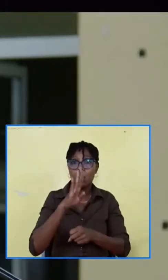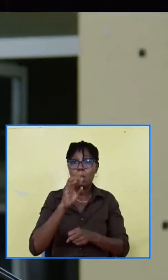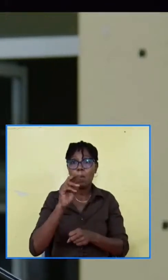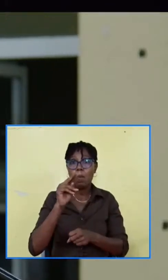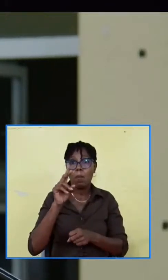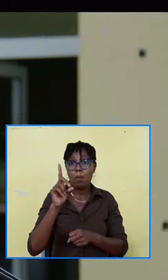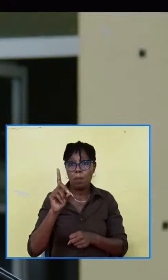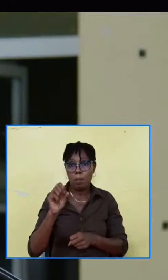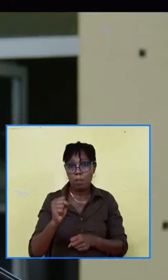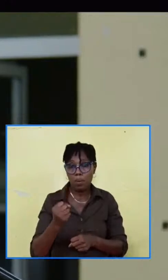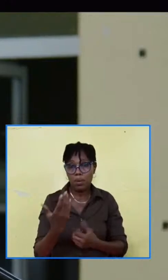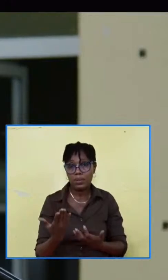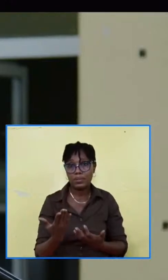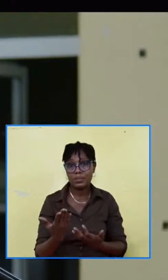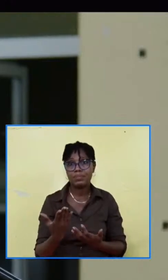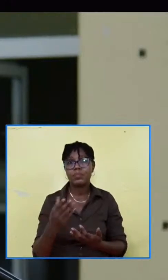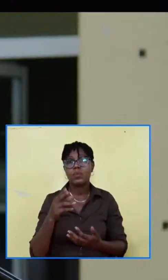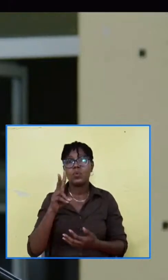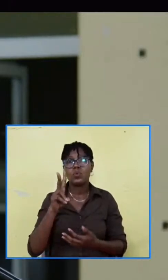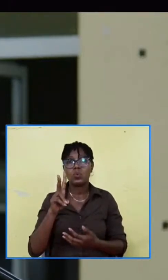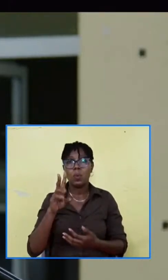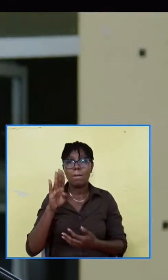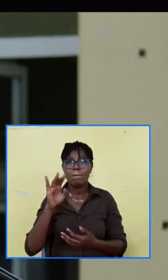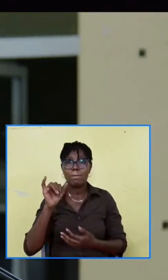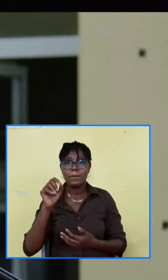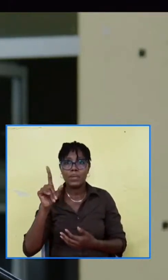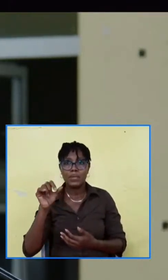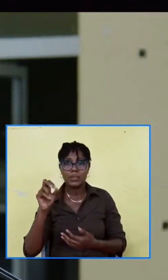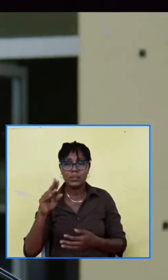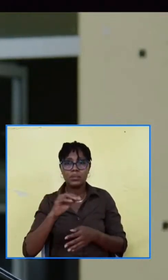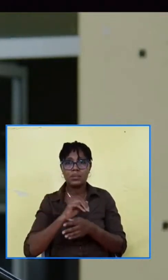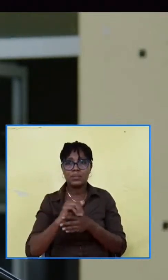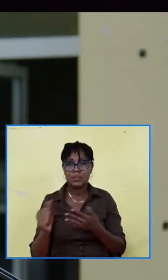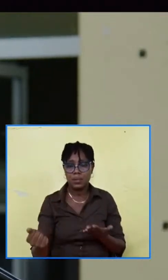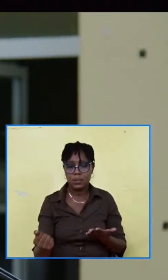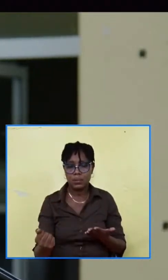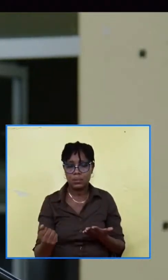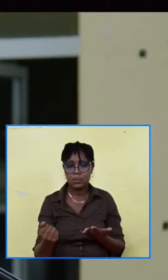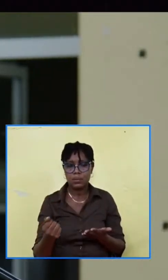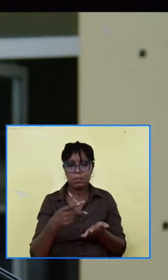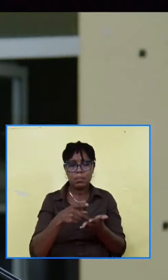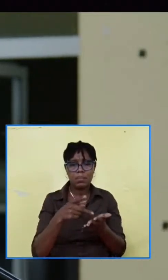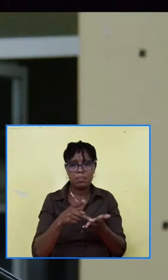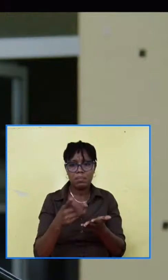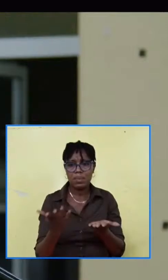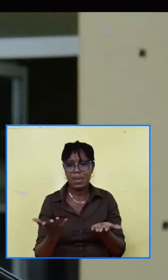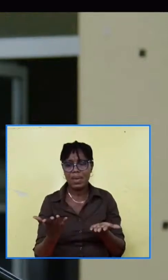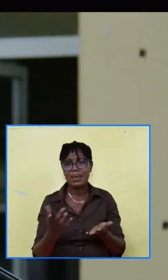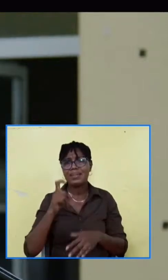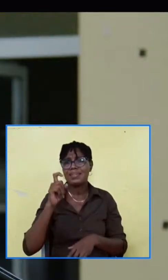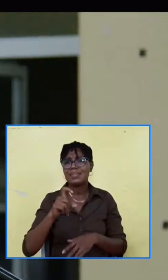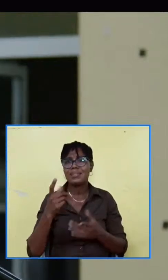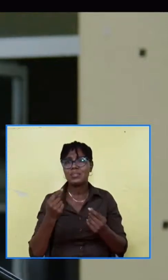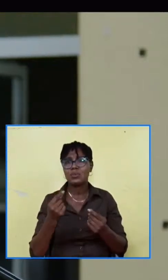have rolling off, paying back. What do you do? You need to diversify that money. You see, you're trying to keep it away from